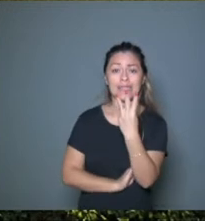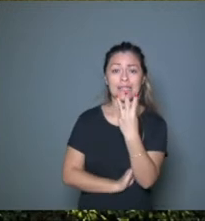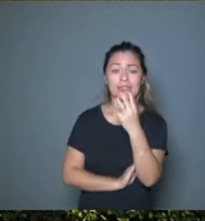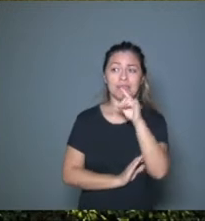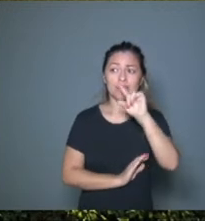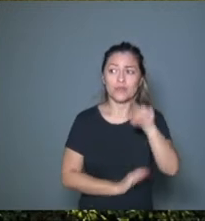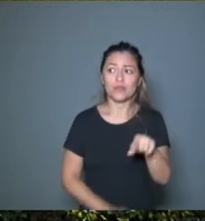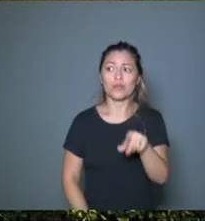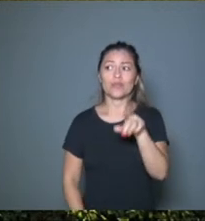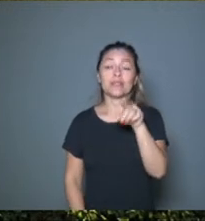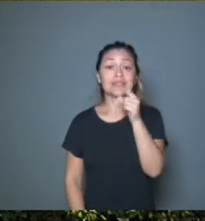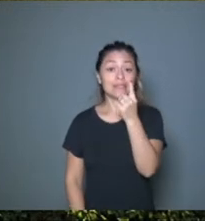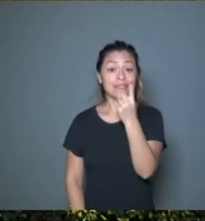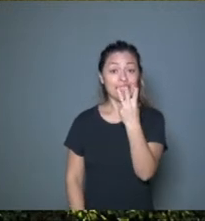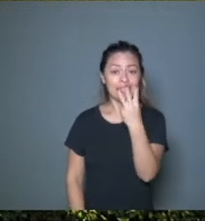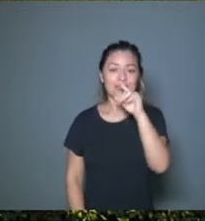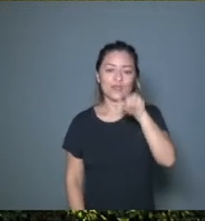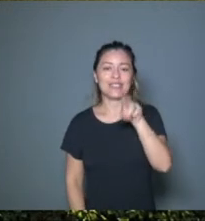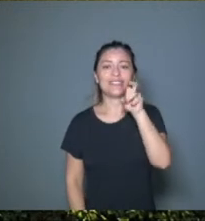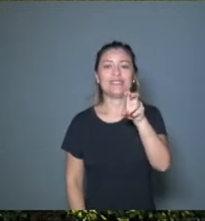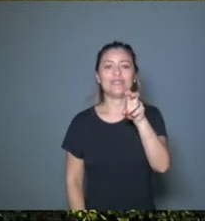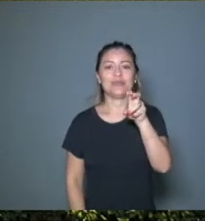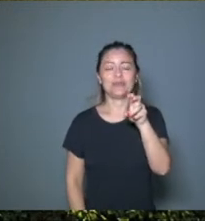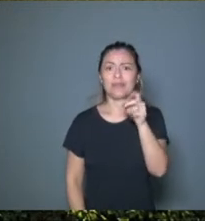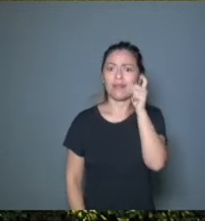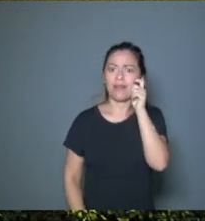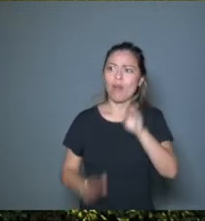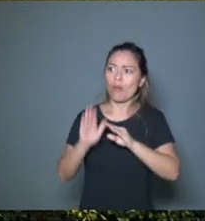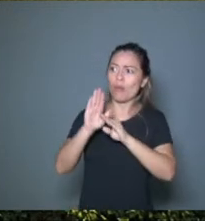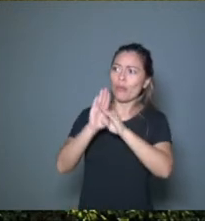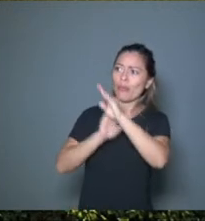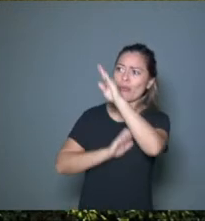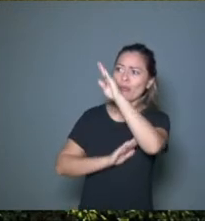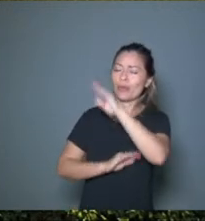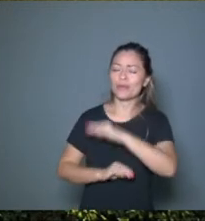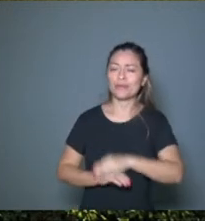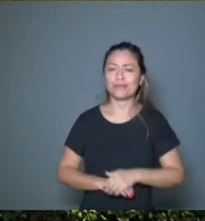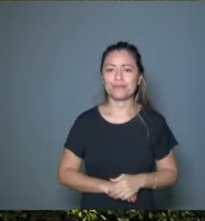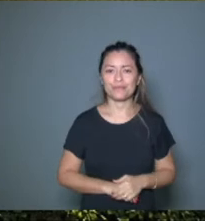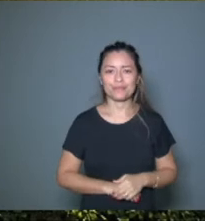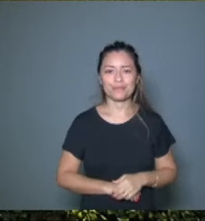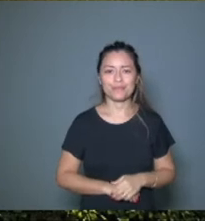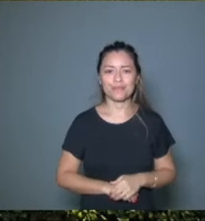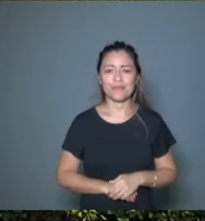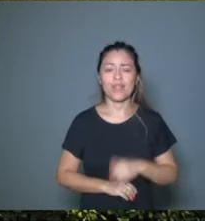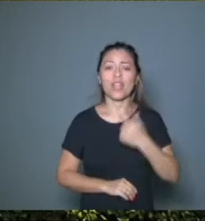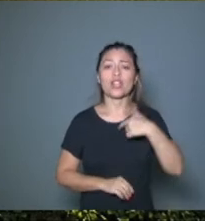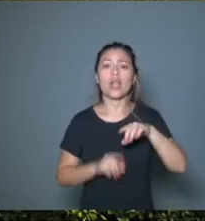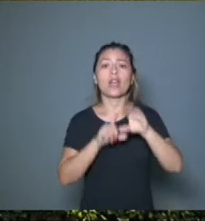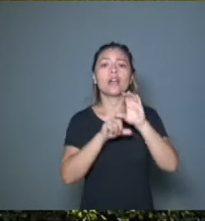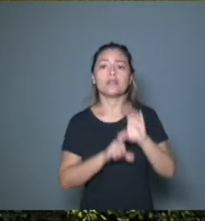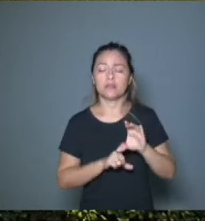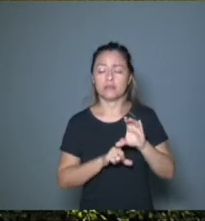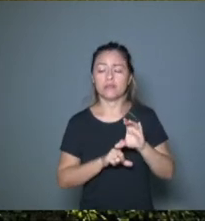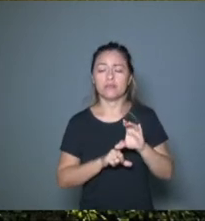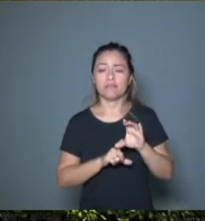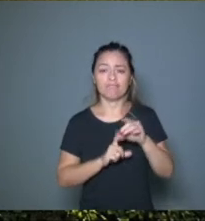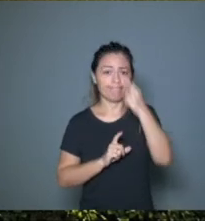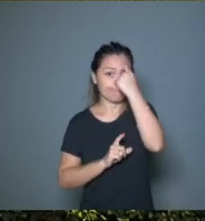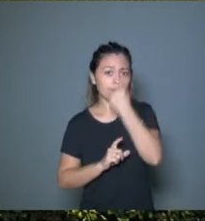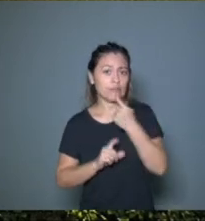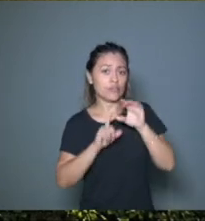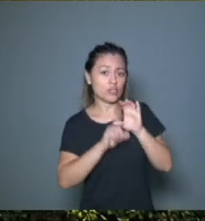CAGR of 13.5%, which is a very interesting number. This is the debt